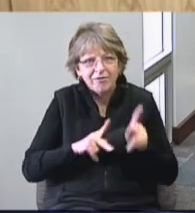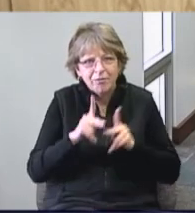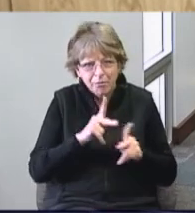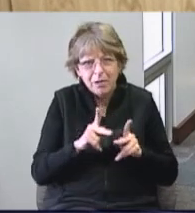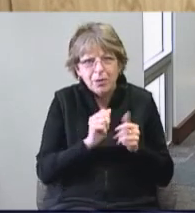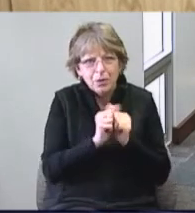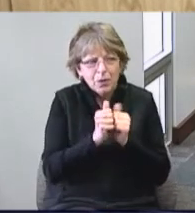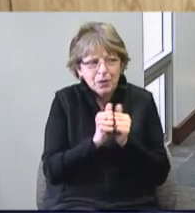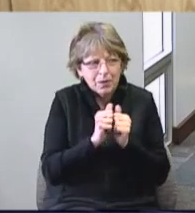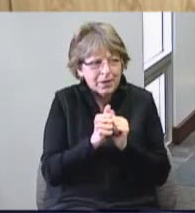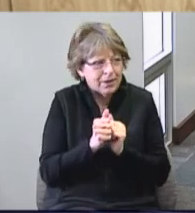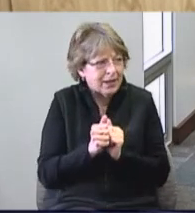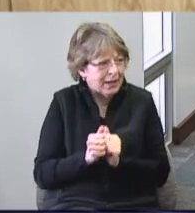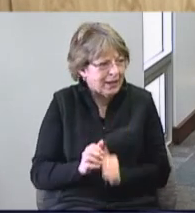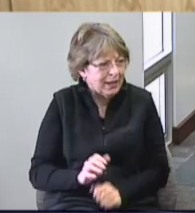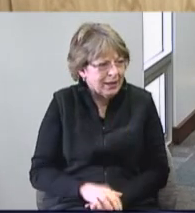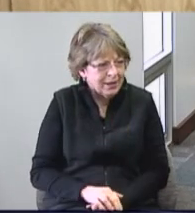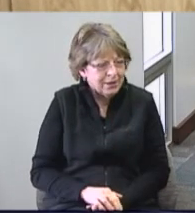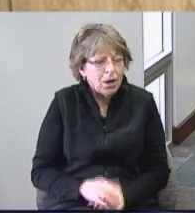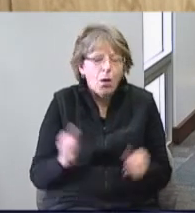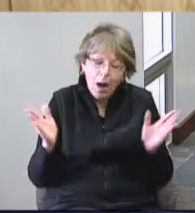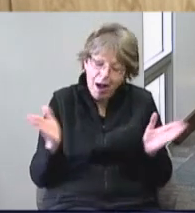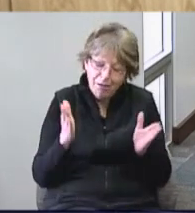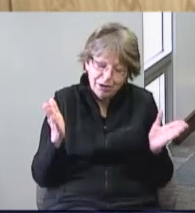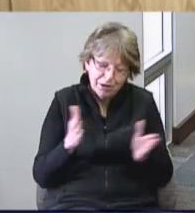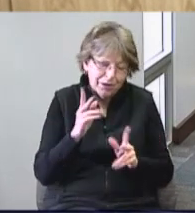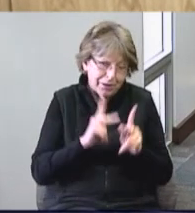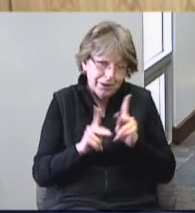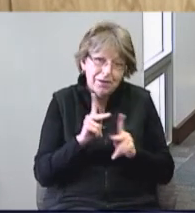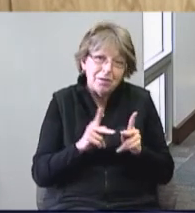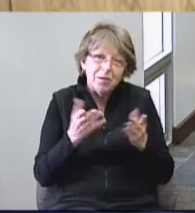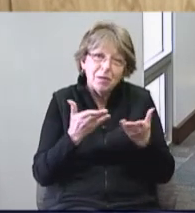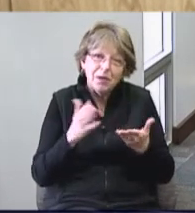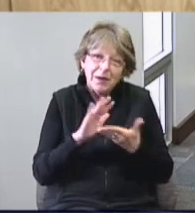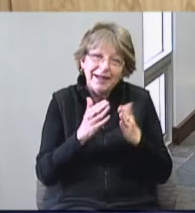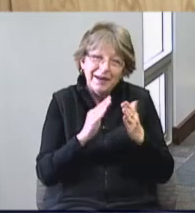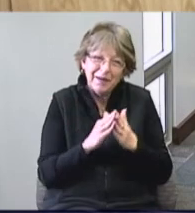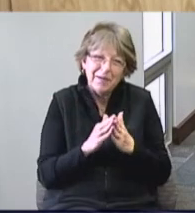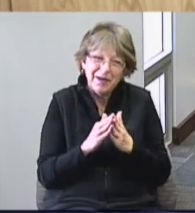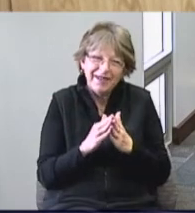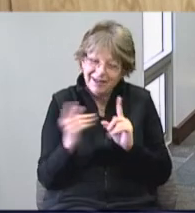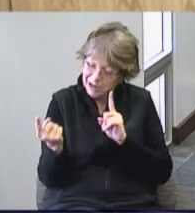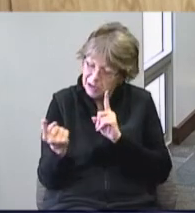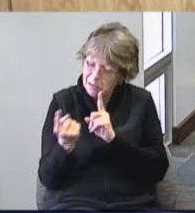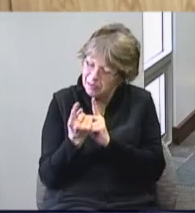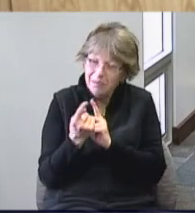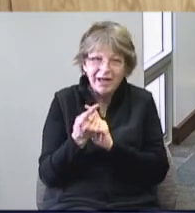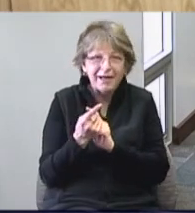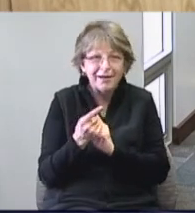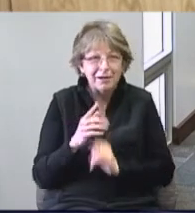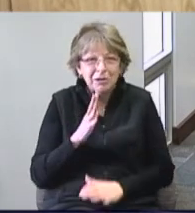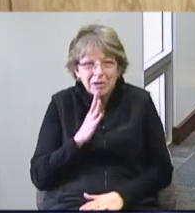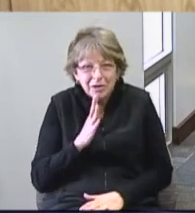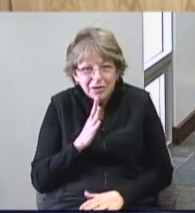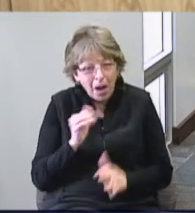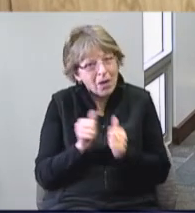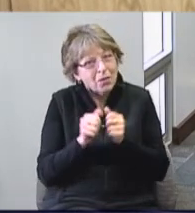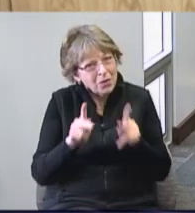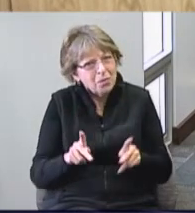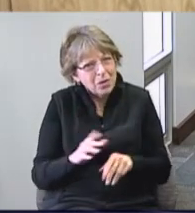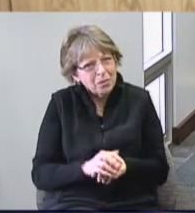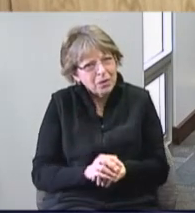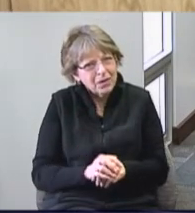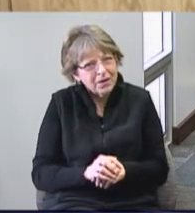So I would encourage people in the community to take the time to get to talk to the people that are running and find out who they are. We do